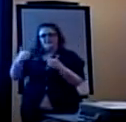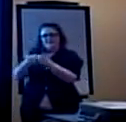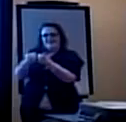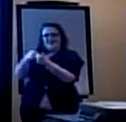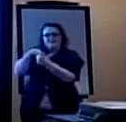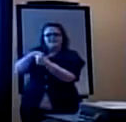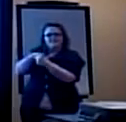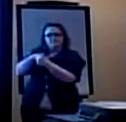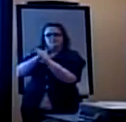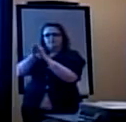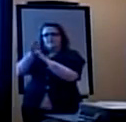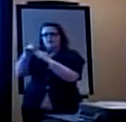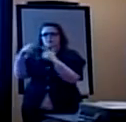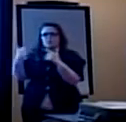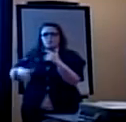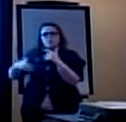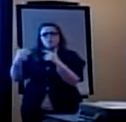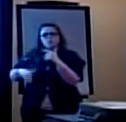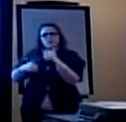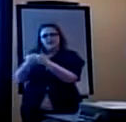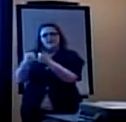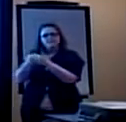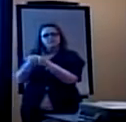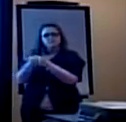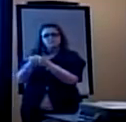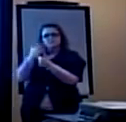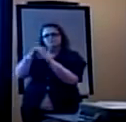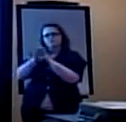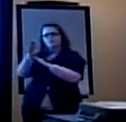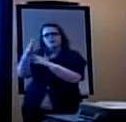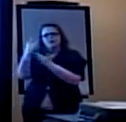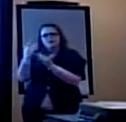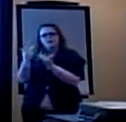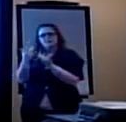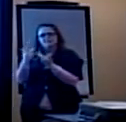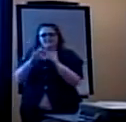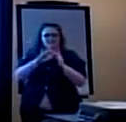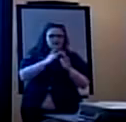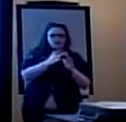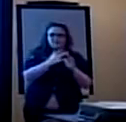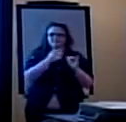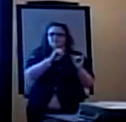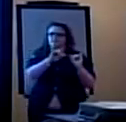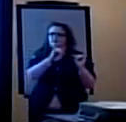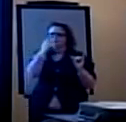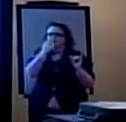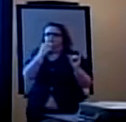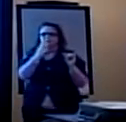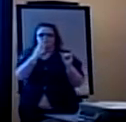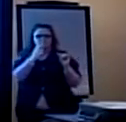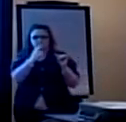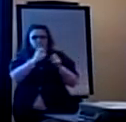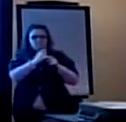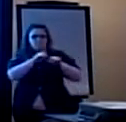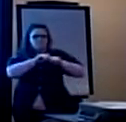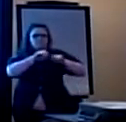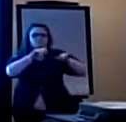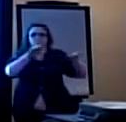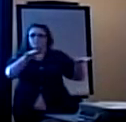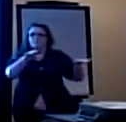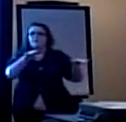hottest areas in development today, games. And why? Same reason the internet has flourished as a haven for games and